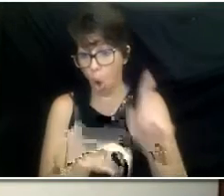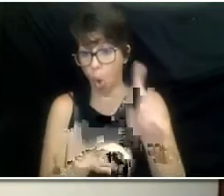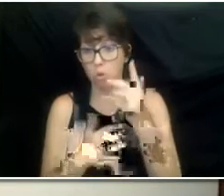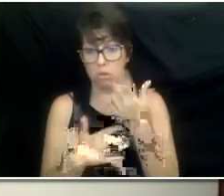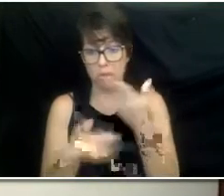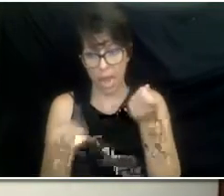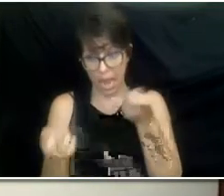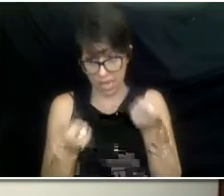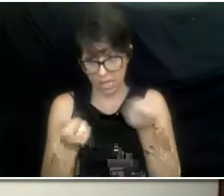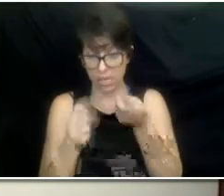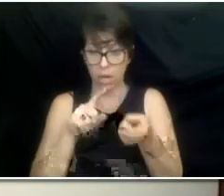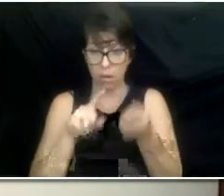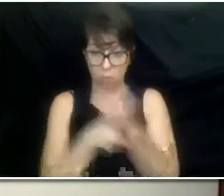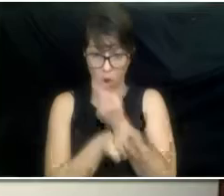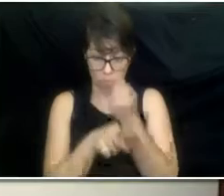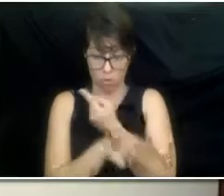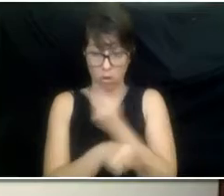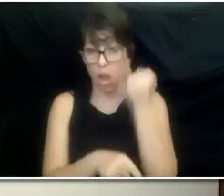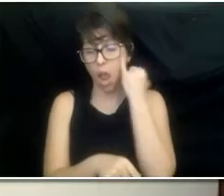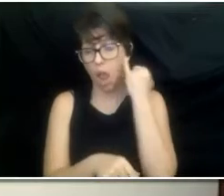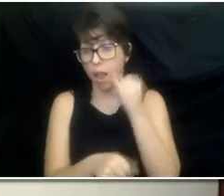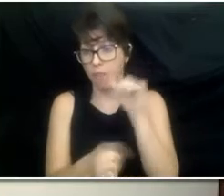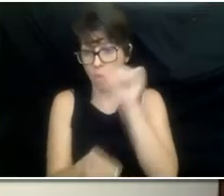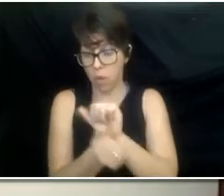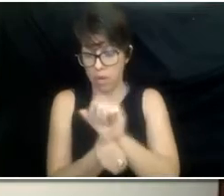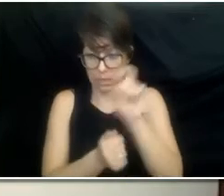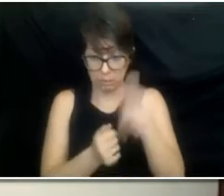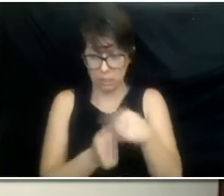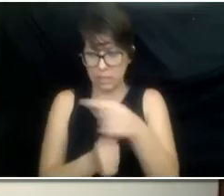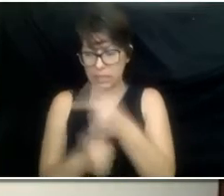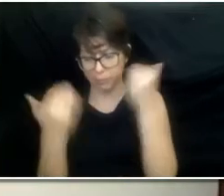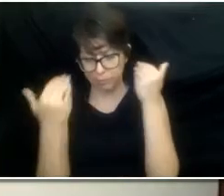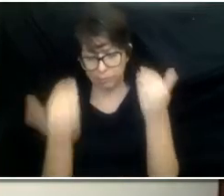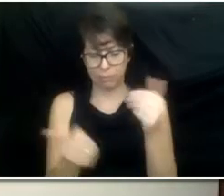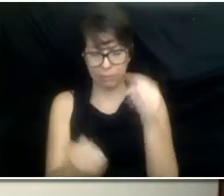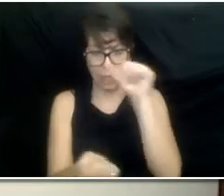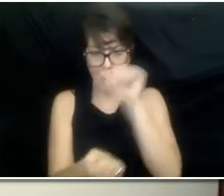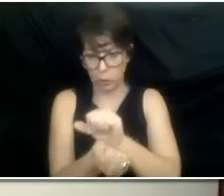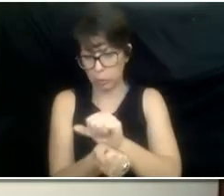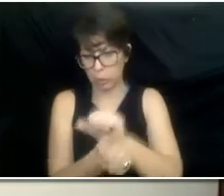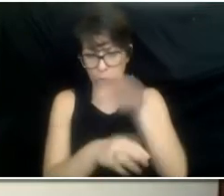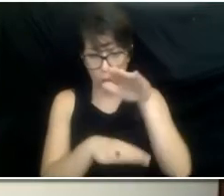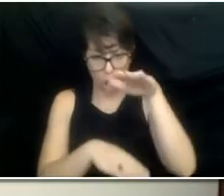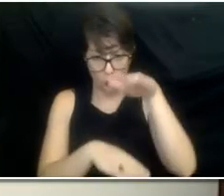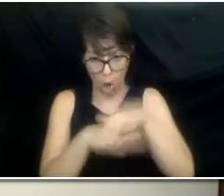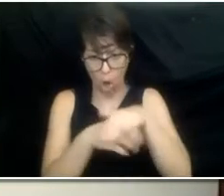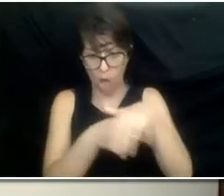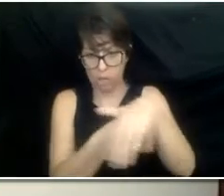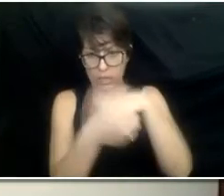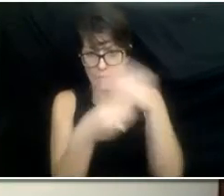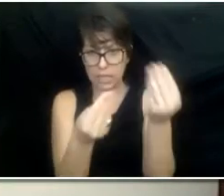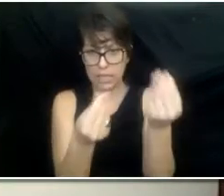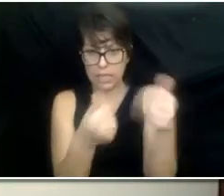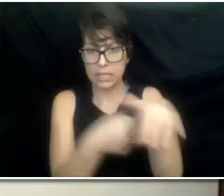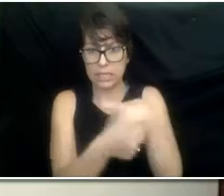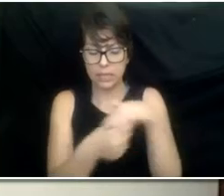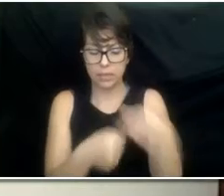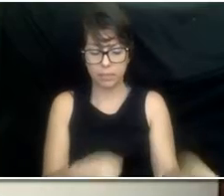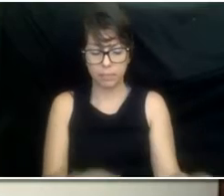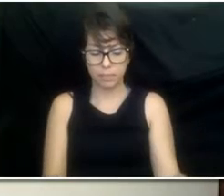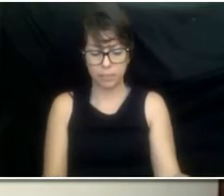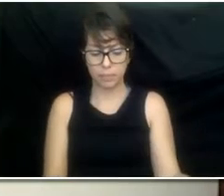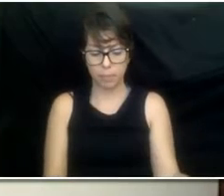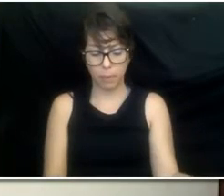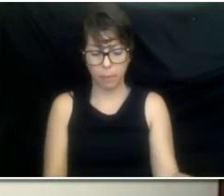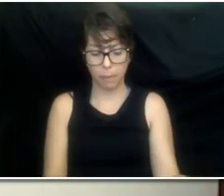victims from the past that they might a house let's say a household had past domestic history I'm having the officers take